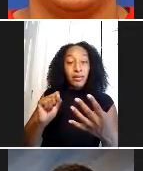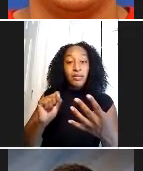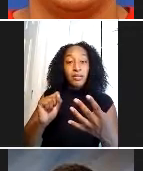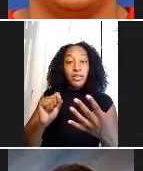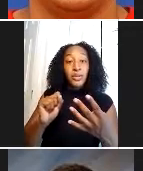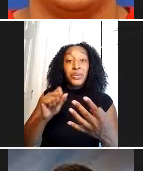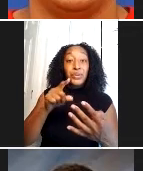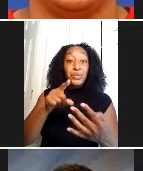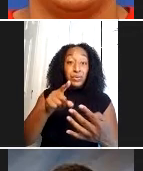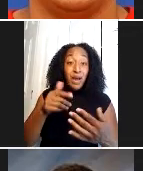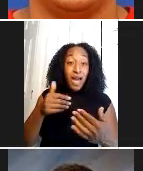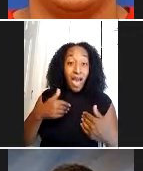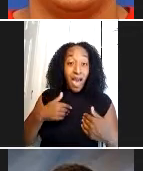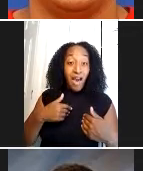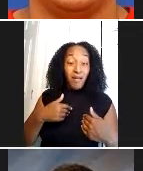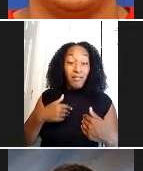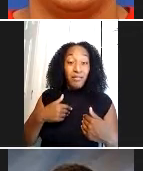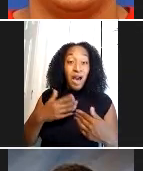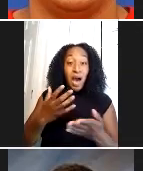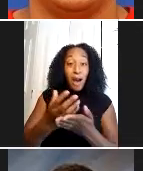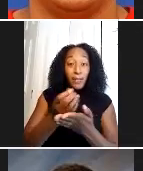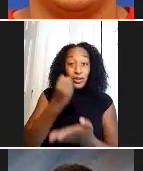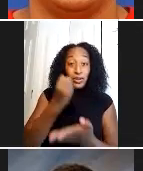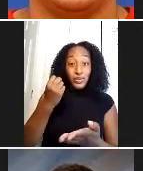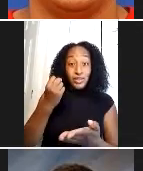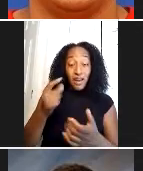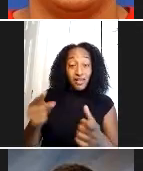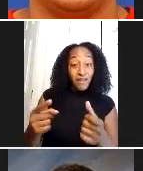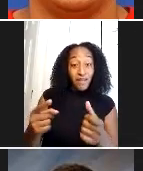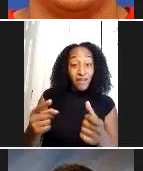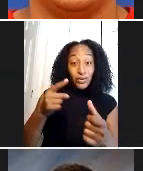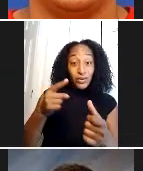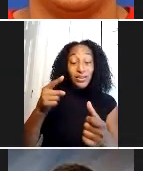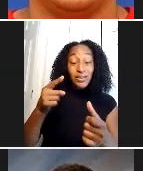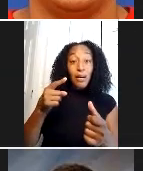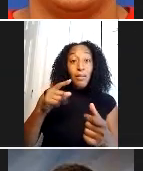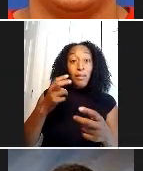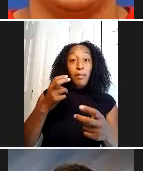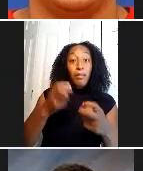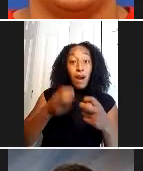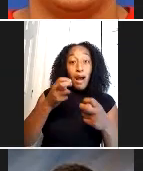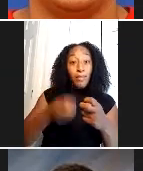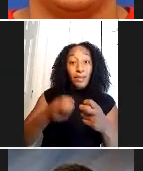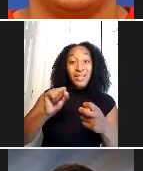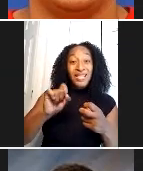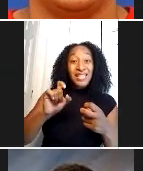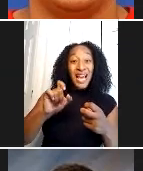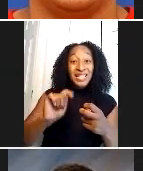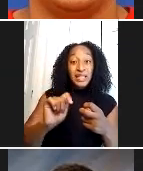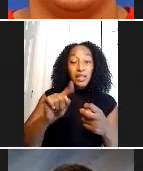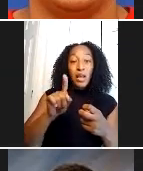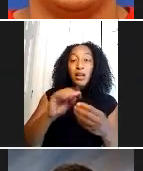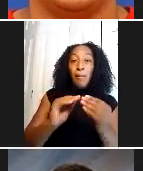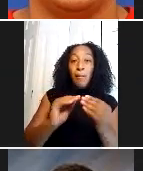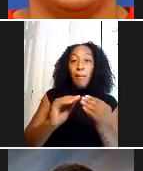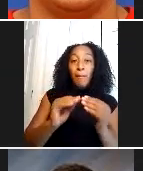problem set number 1 to actually utilize the scientific method. But I